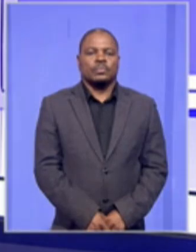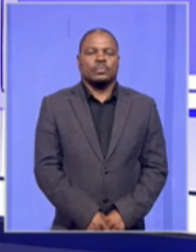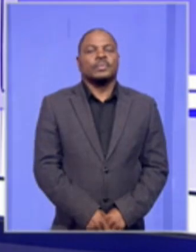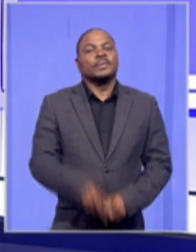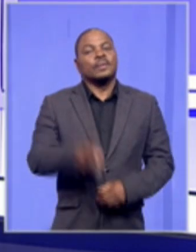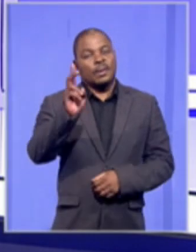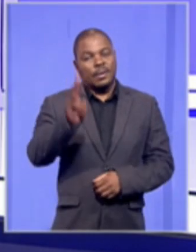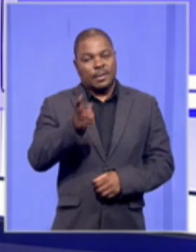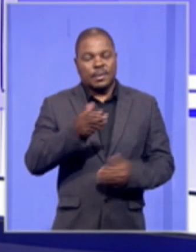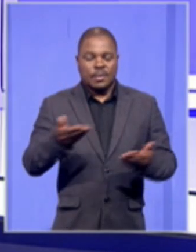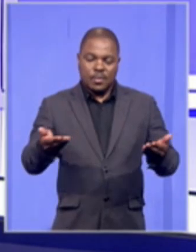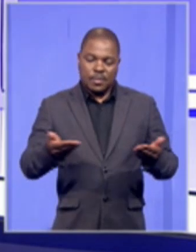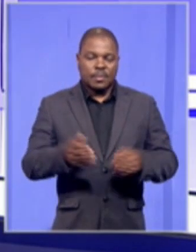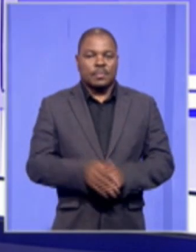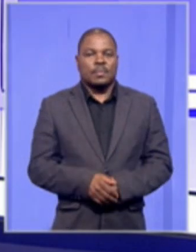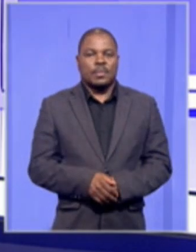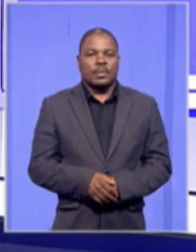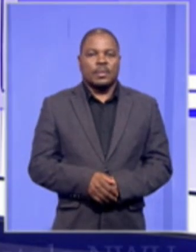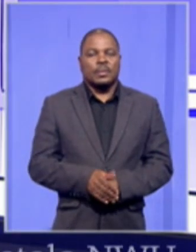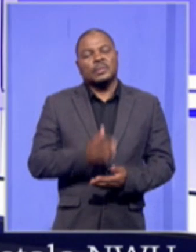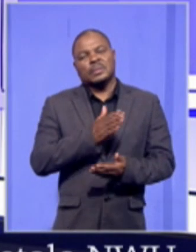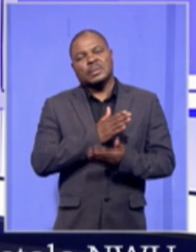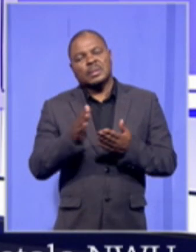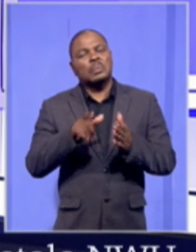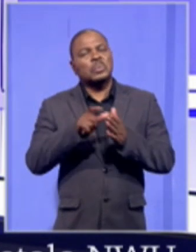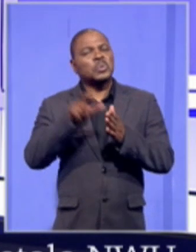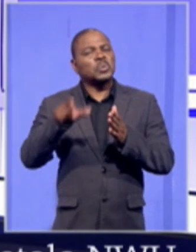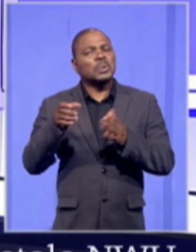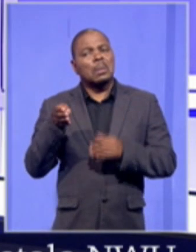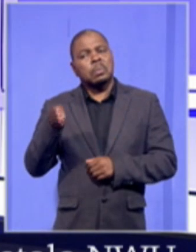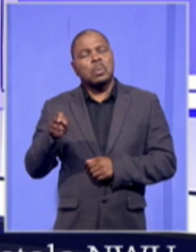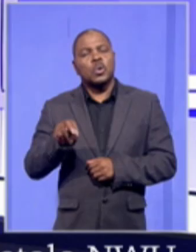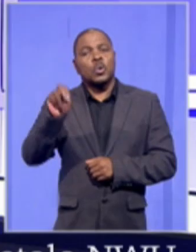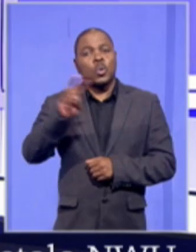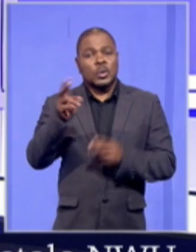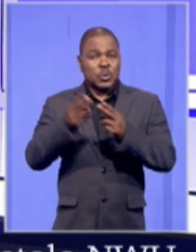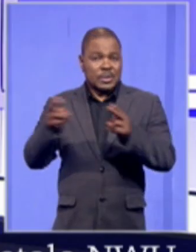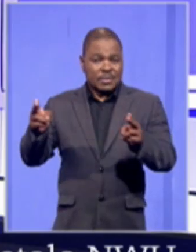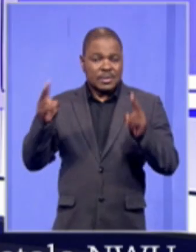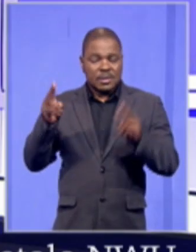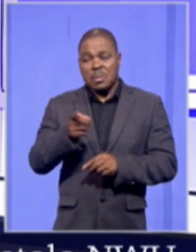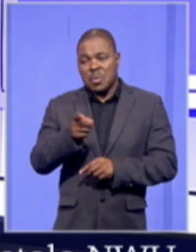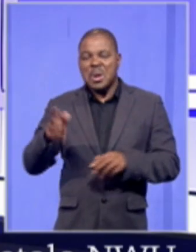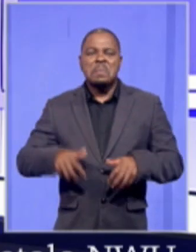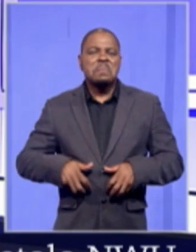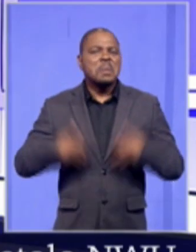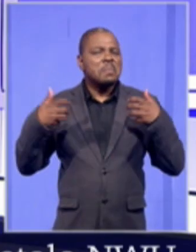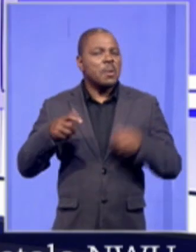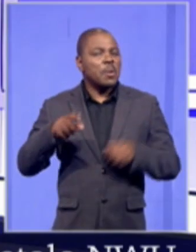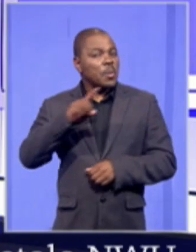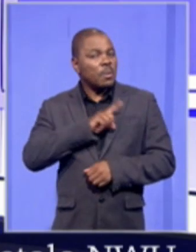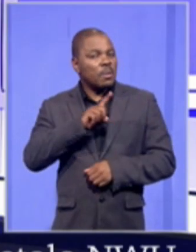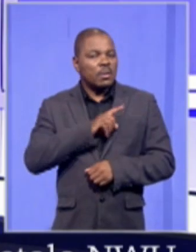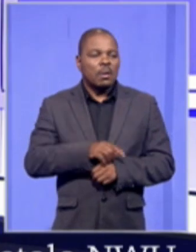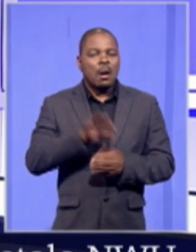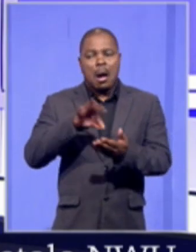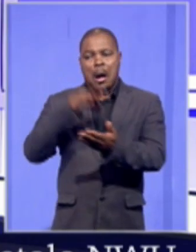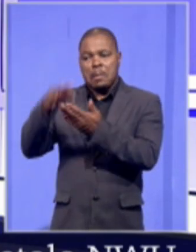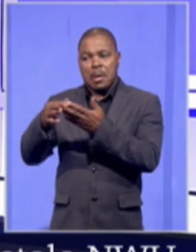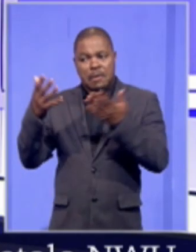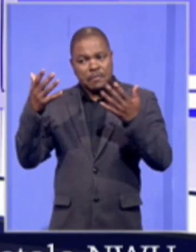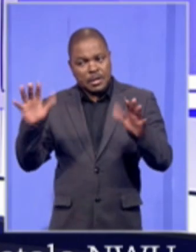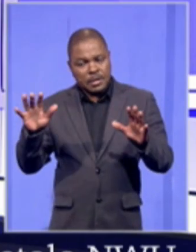Re sa le amogela baithuti ba bangwe ka mabaleng a University ya Northwest ka Mahikeng ba re ba befedišitšwe ke ge ba sa hwetše ntlha le thito